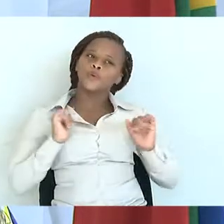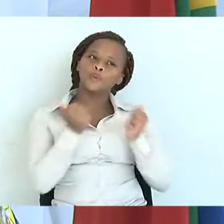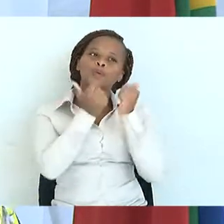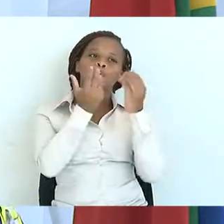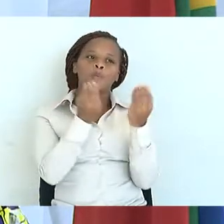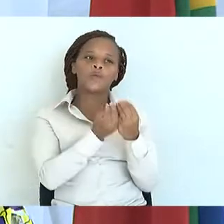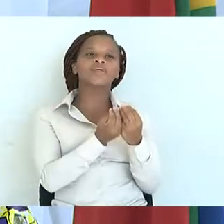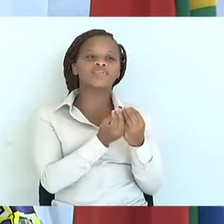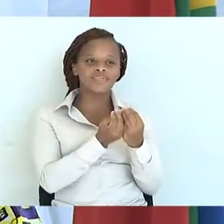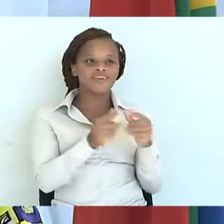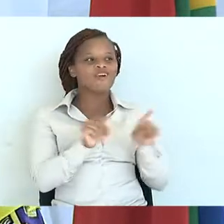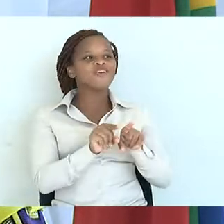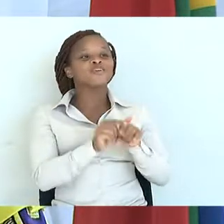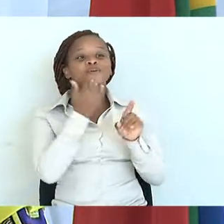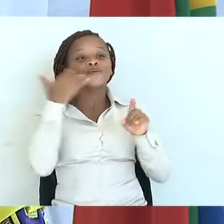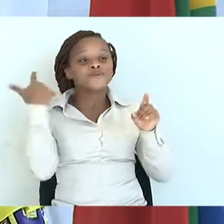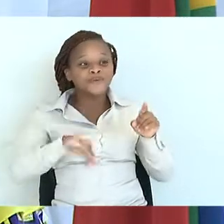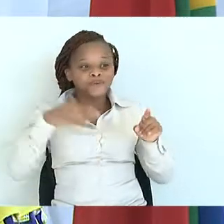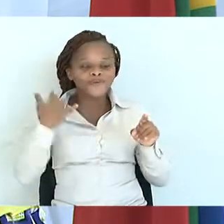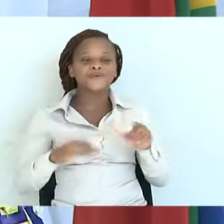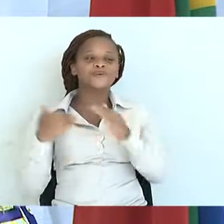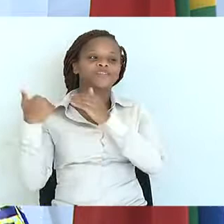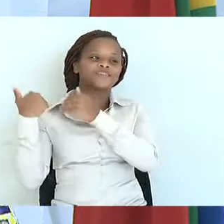thank you to the safety officer.